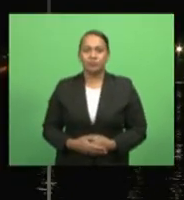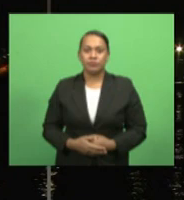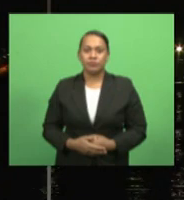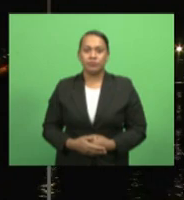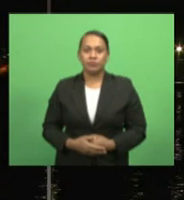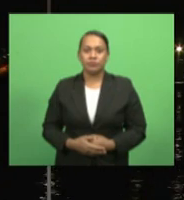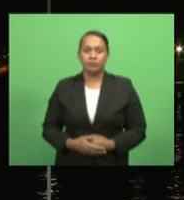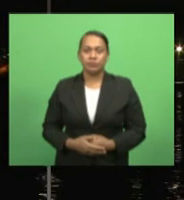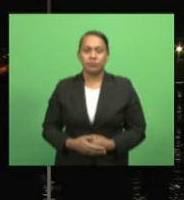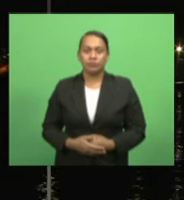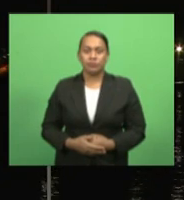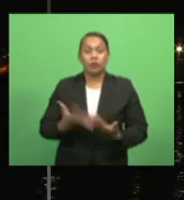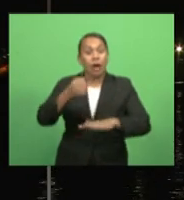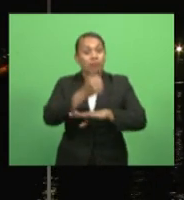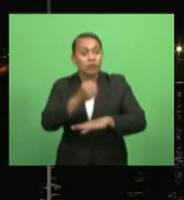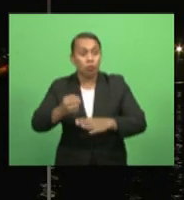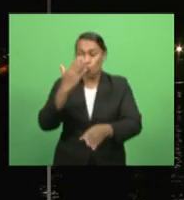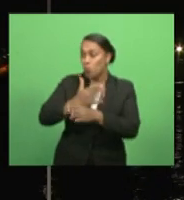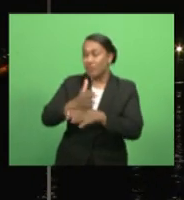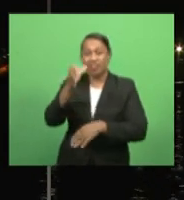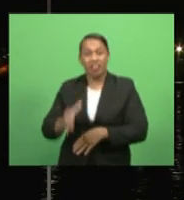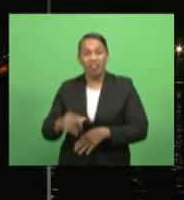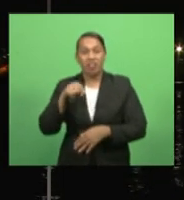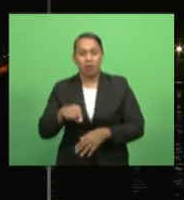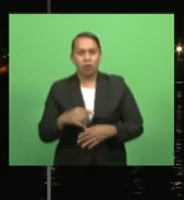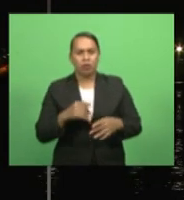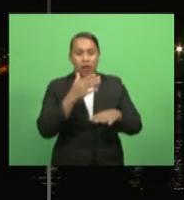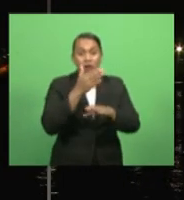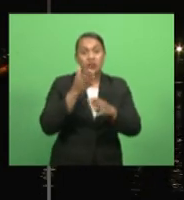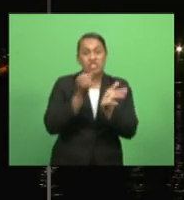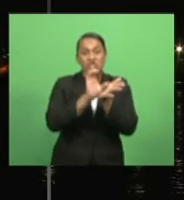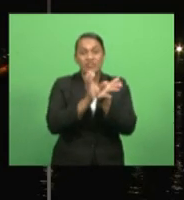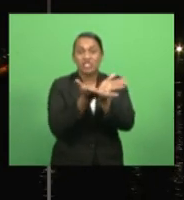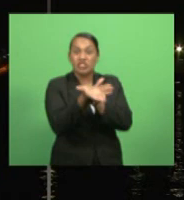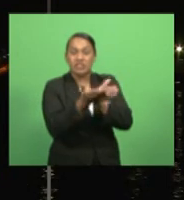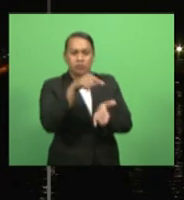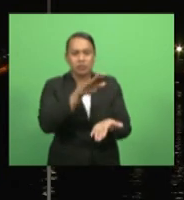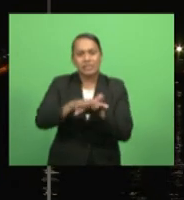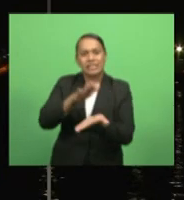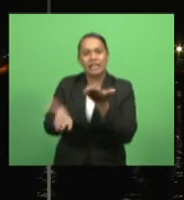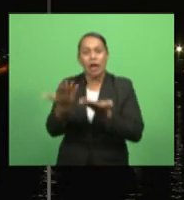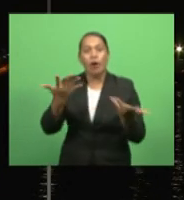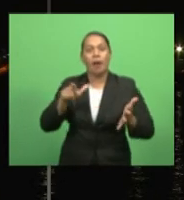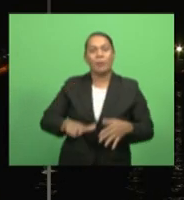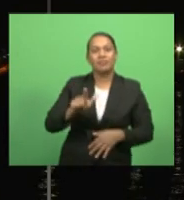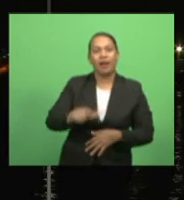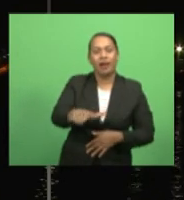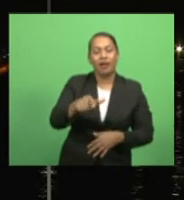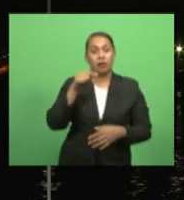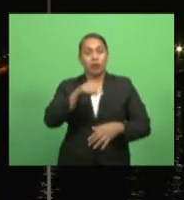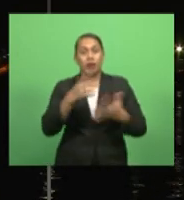Civil servants in the Northern Division today conducted another round of cleanup as part of interventions towards the reduction